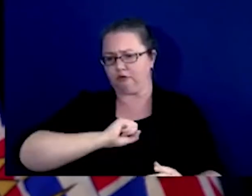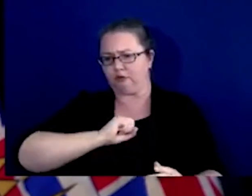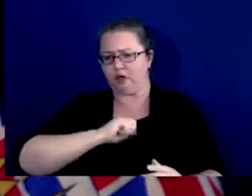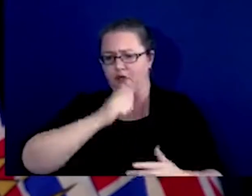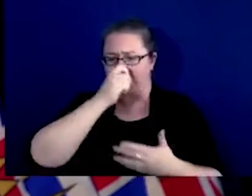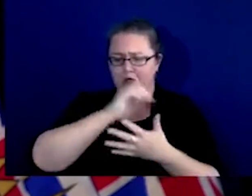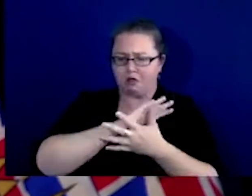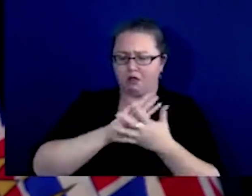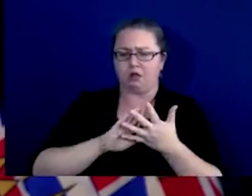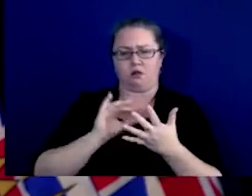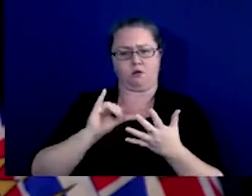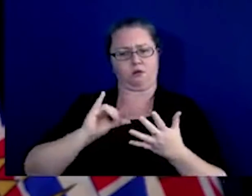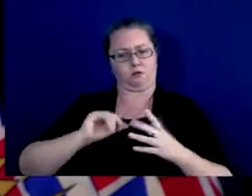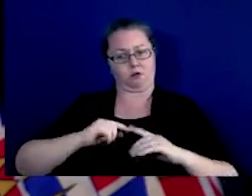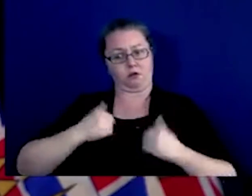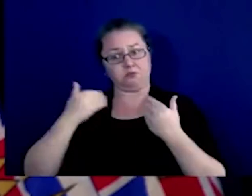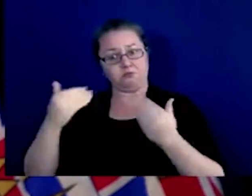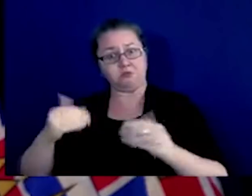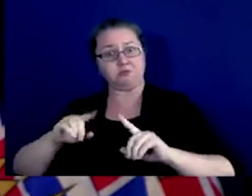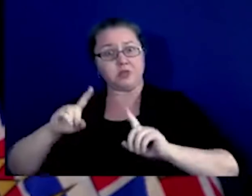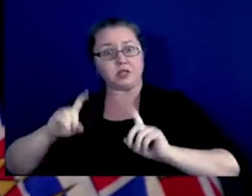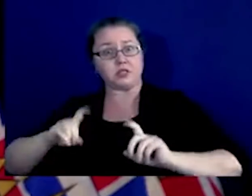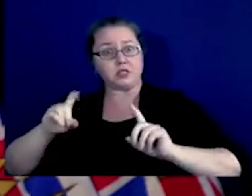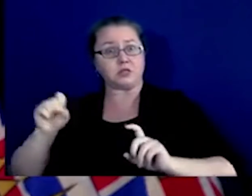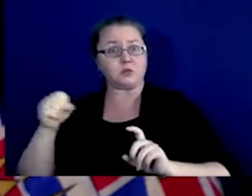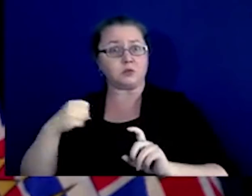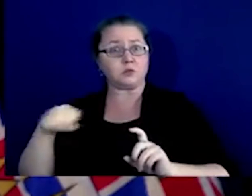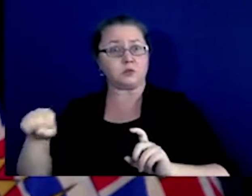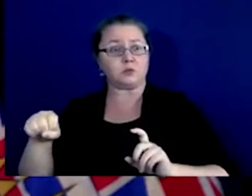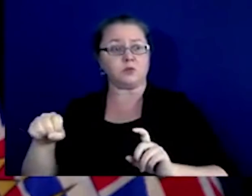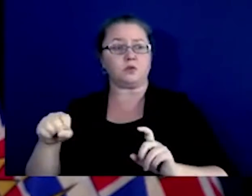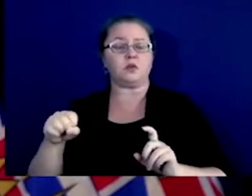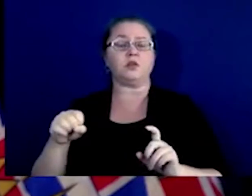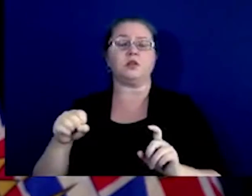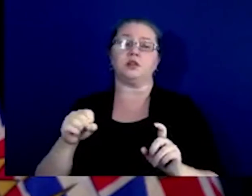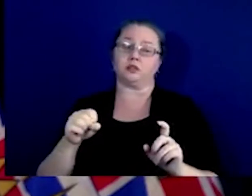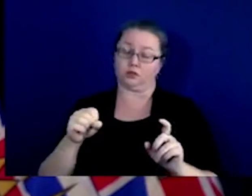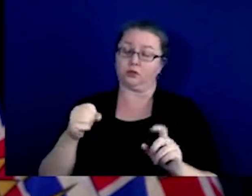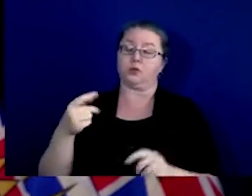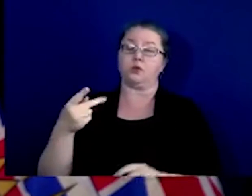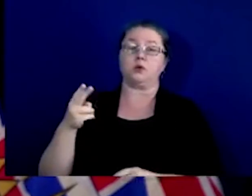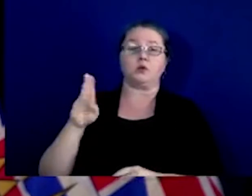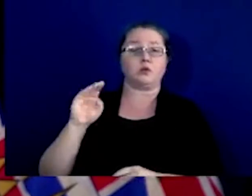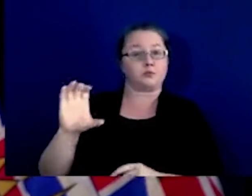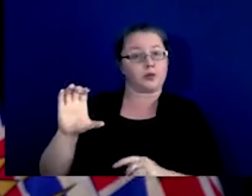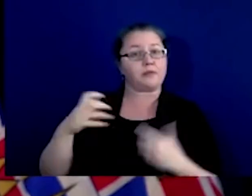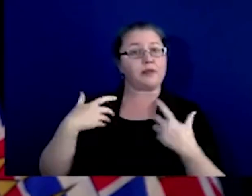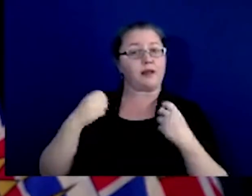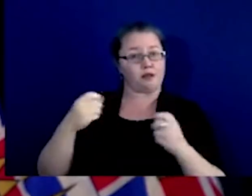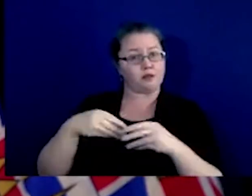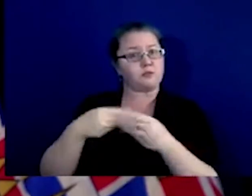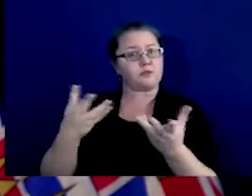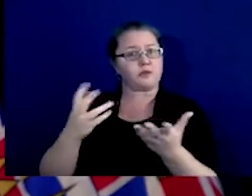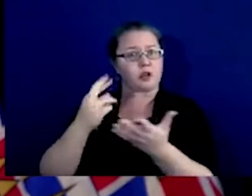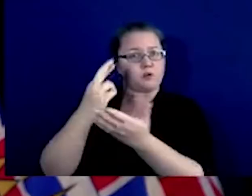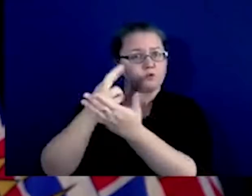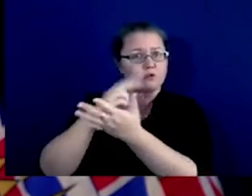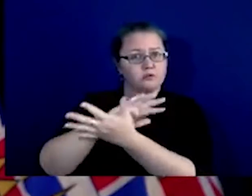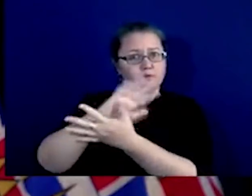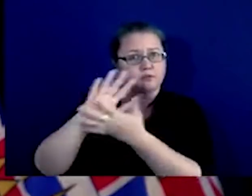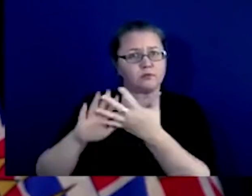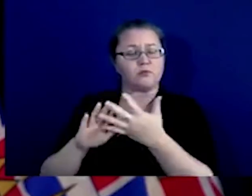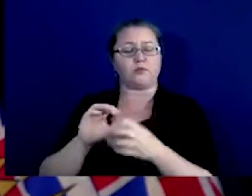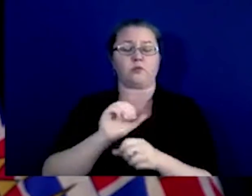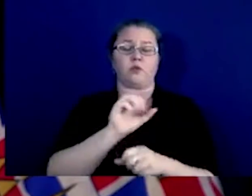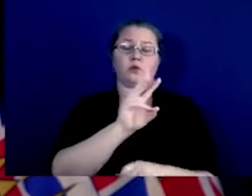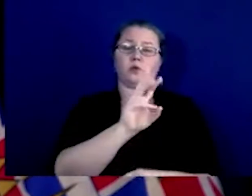but also a check when people arrive is also a good idea. Another thing you can do is pay close attention and track who is